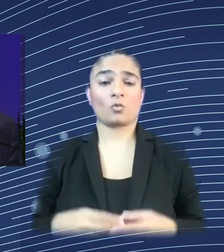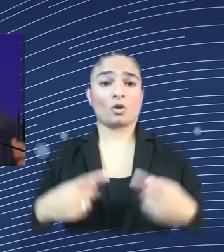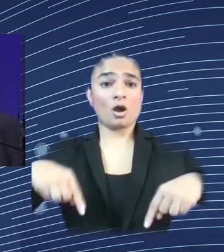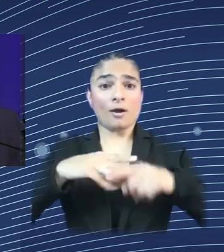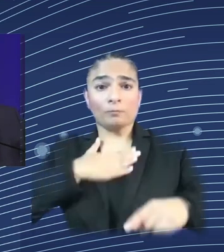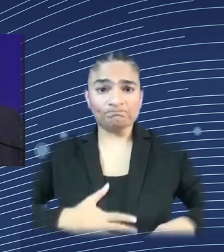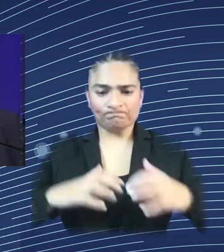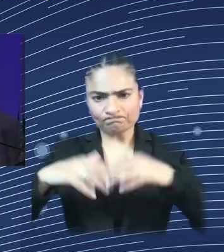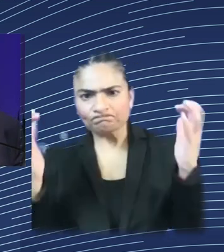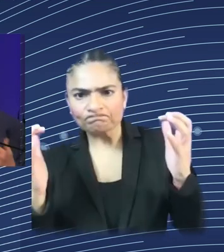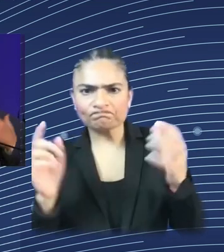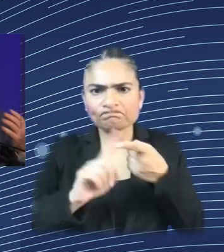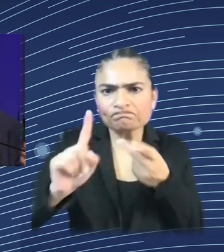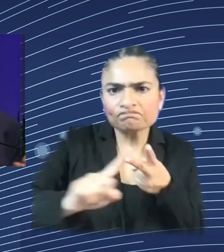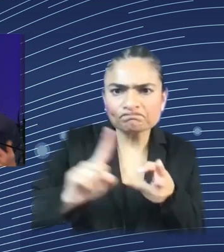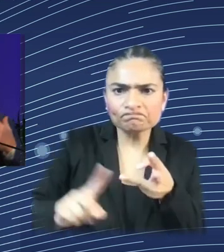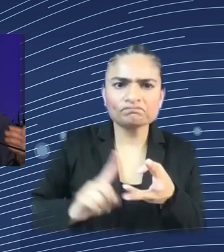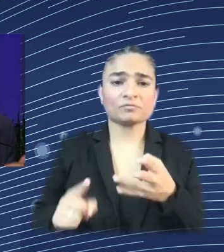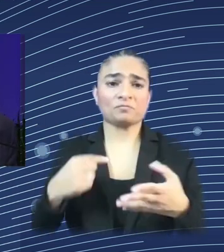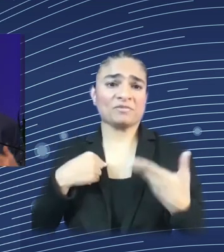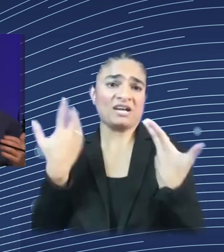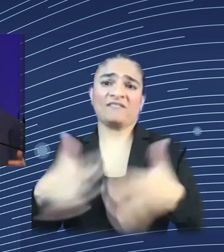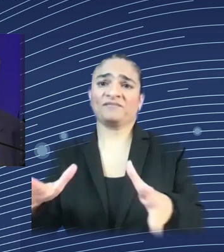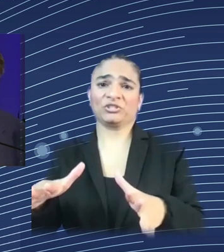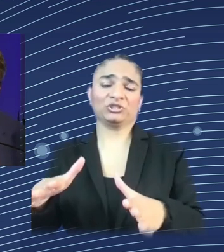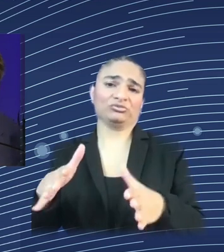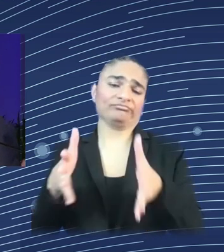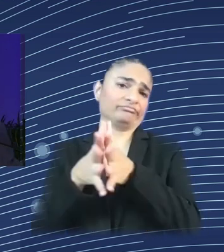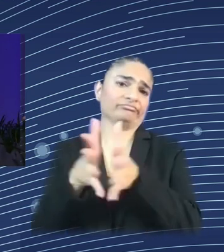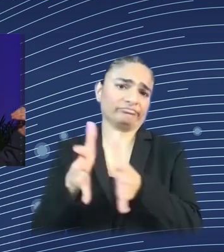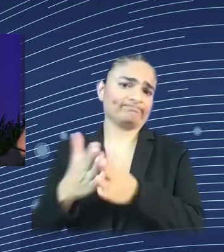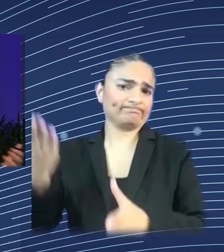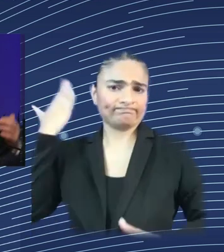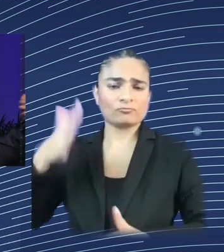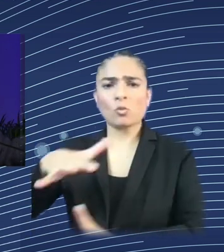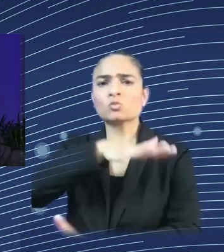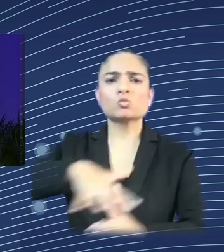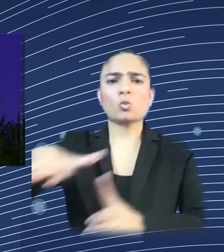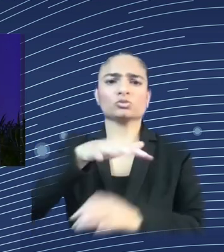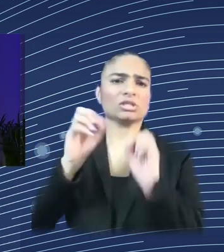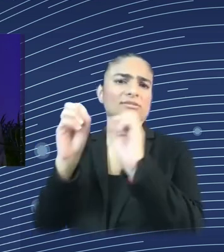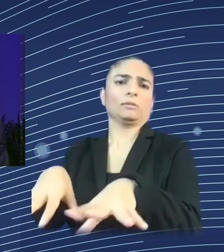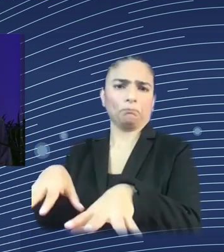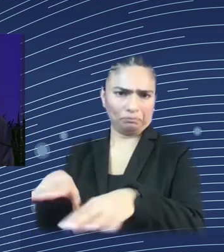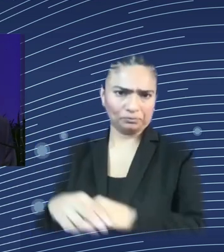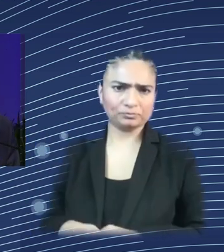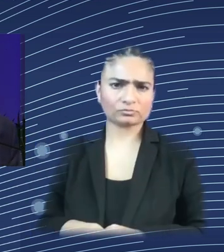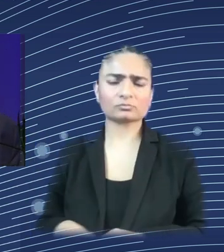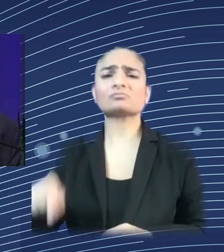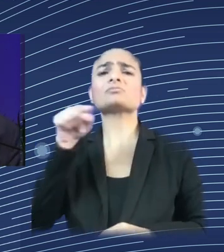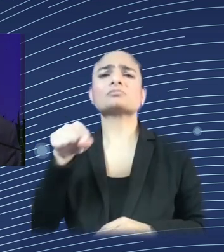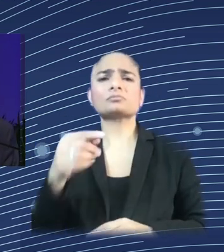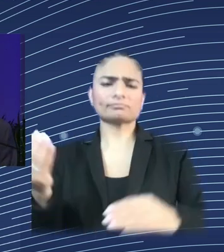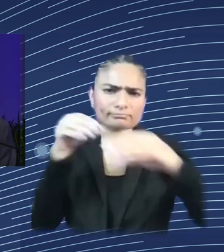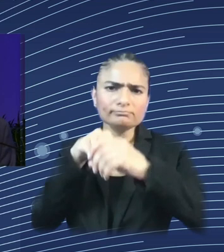We have a specific action plan on tackling social fraud on declared work. In 2014, we had introduced this, and we have